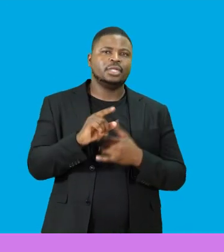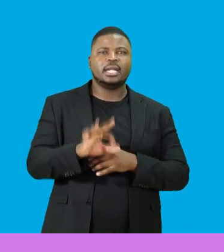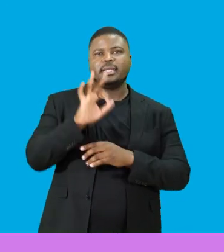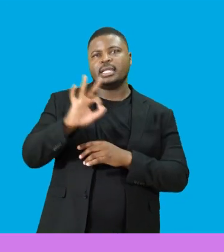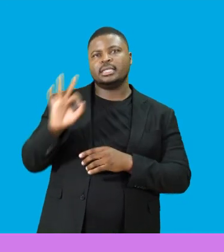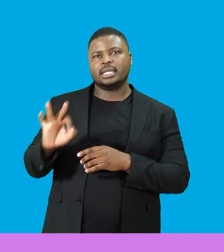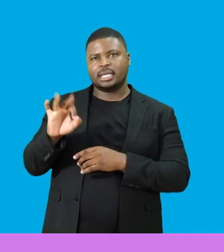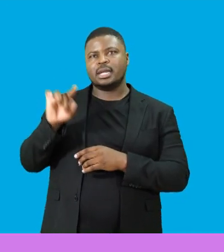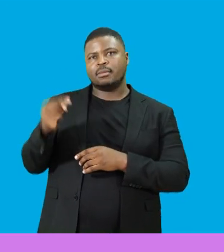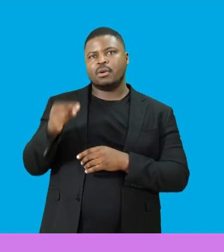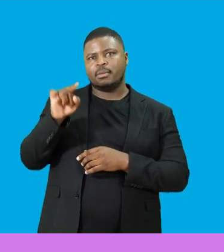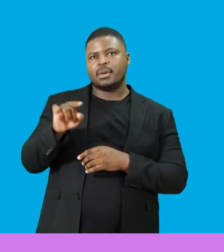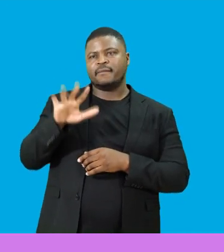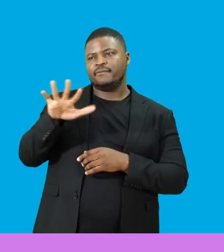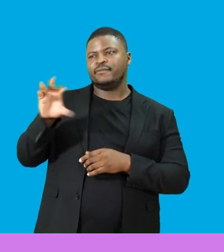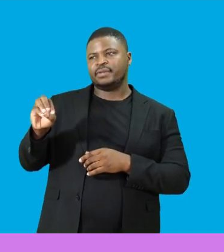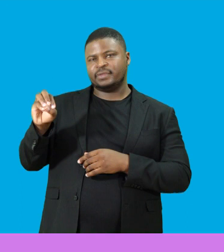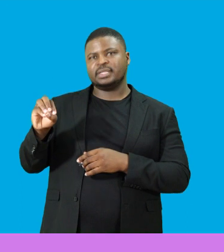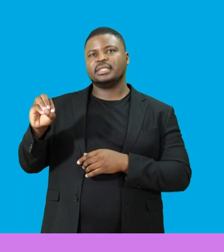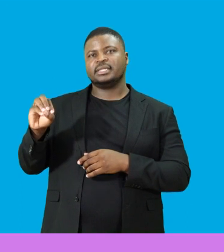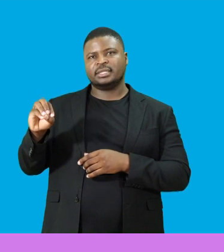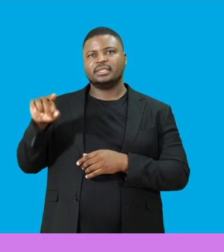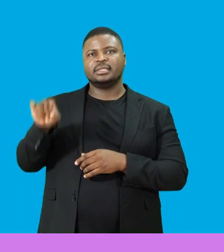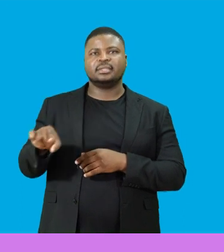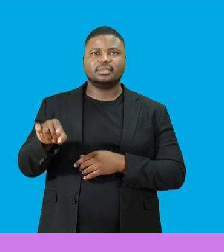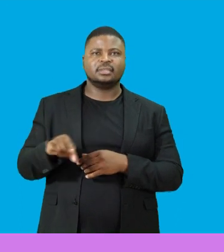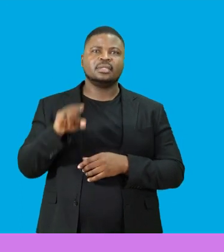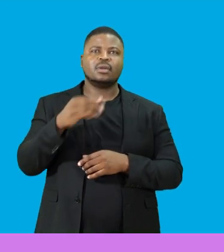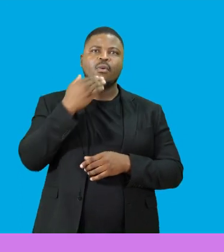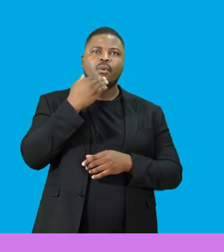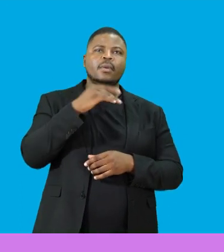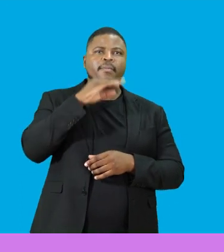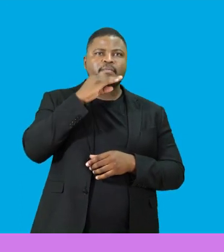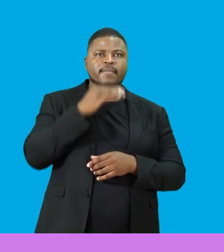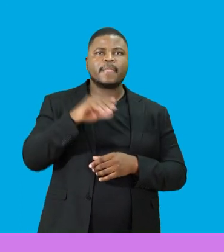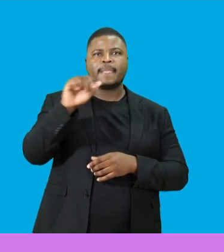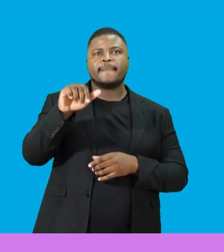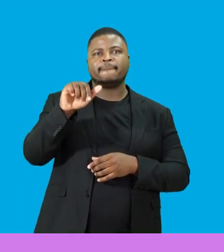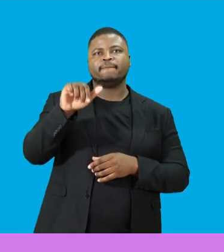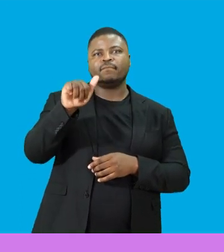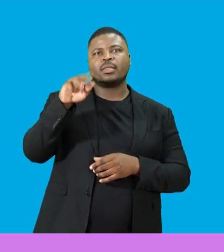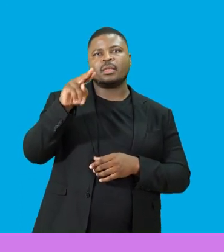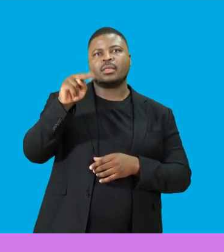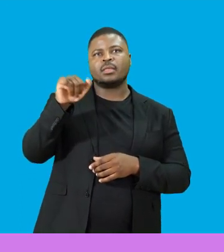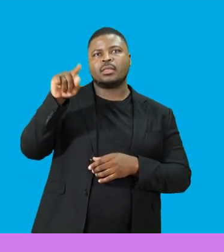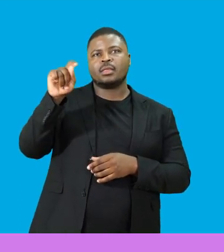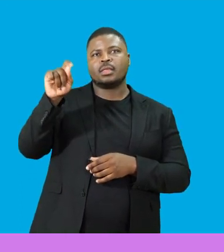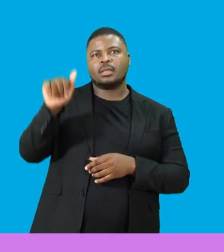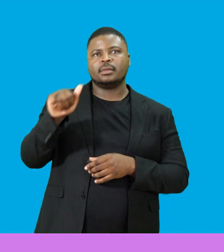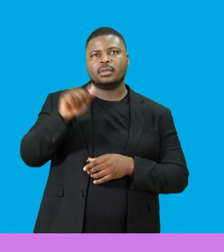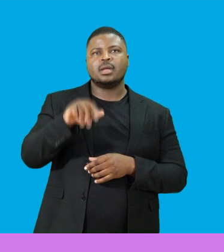us 33 rand 50 cent. It means Anita will be charged 33 rand 50 cents